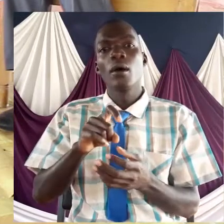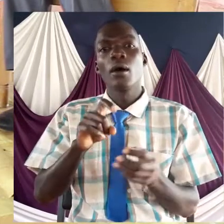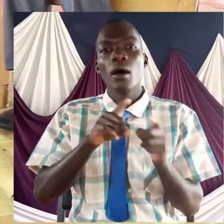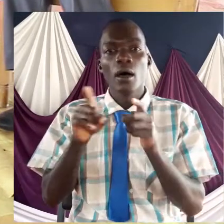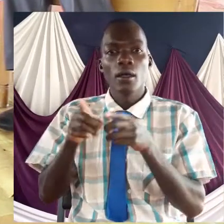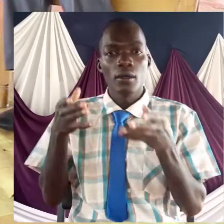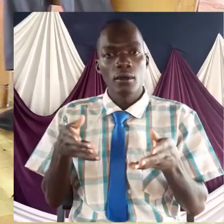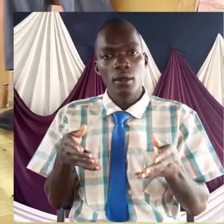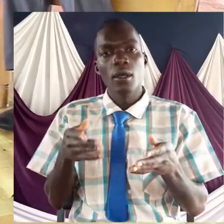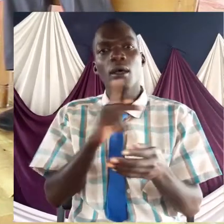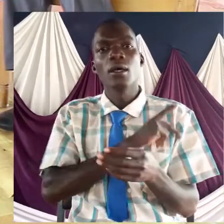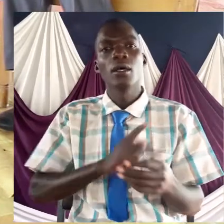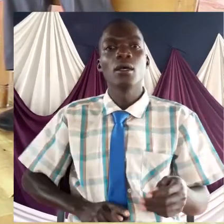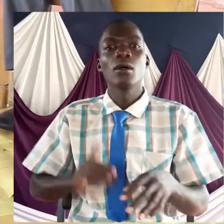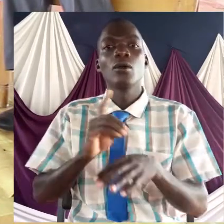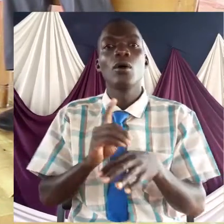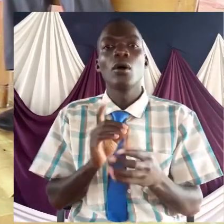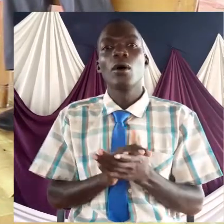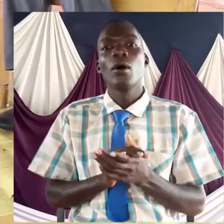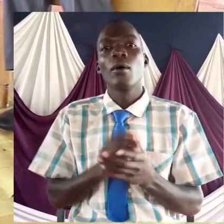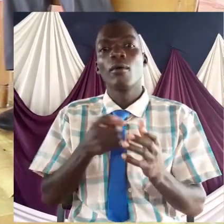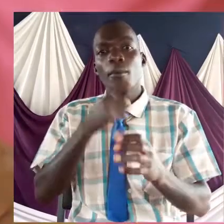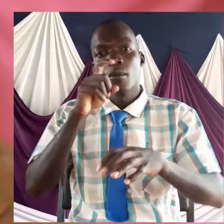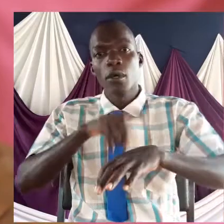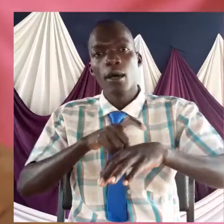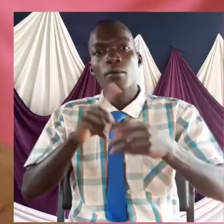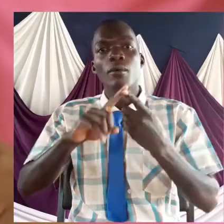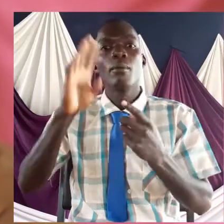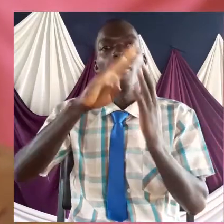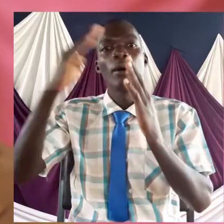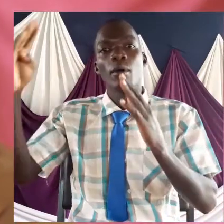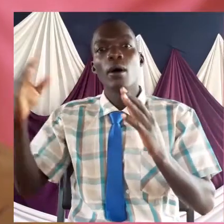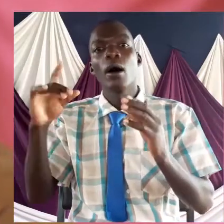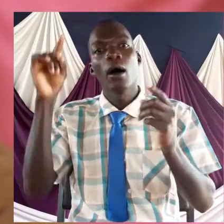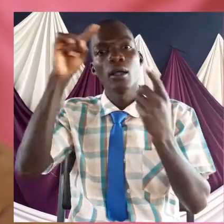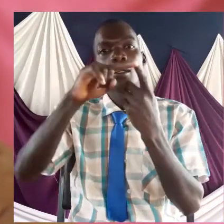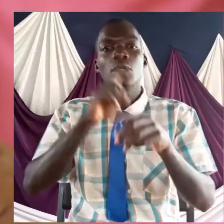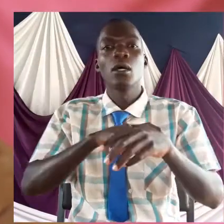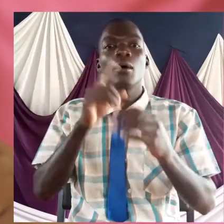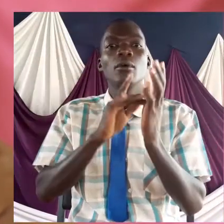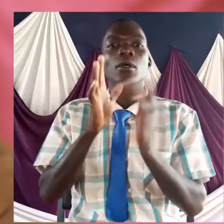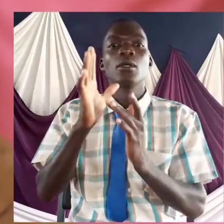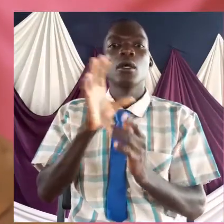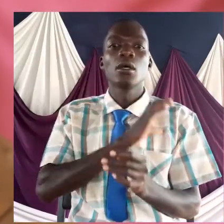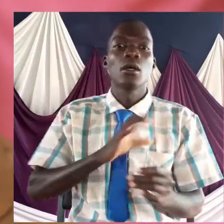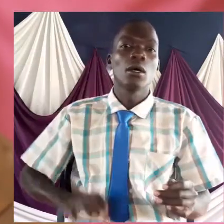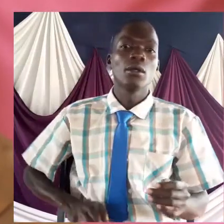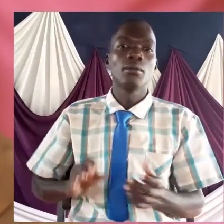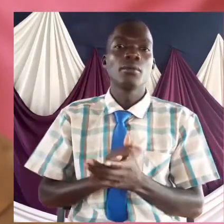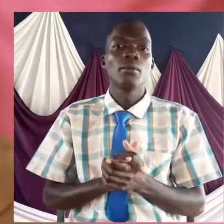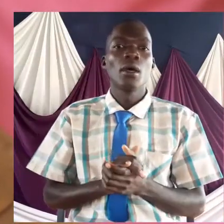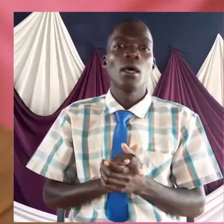of these spiritual kingdoms from the time of Babylon until the second advent of Jesus Christ. Yes. So the